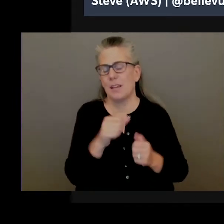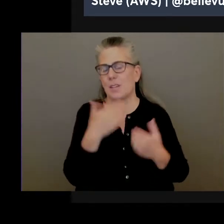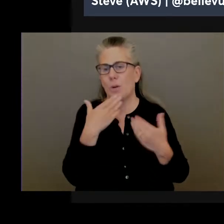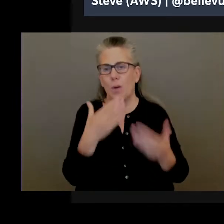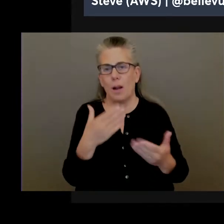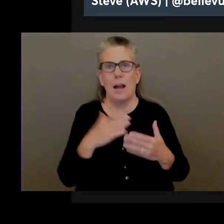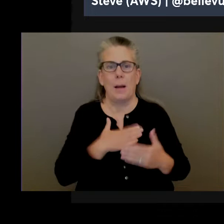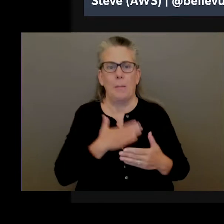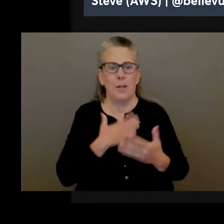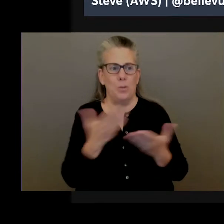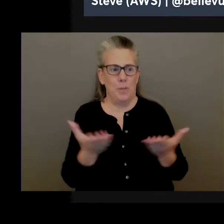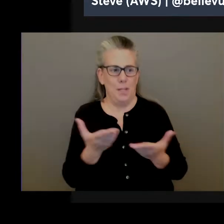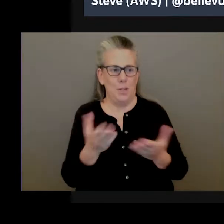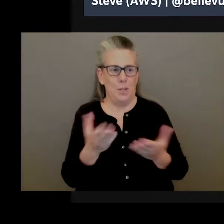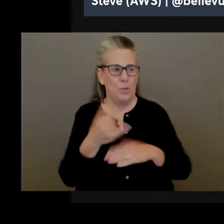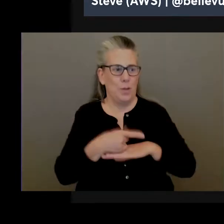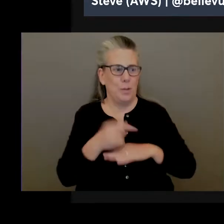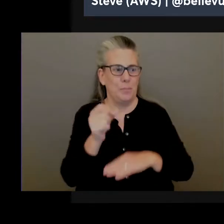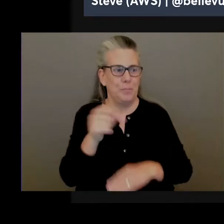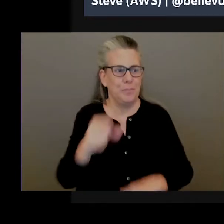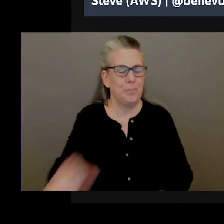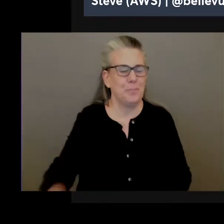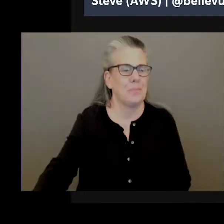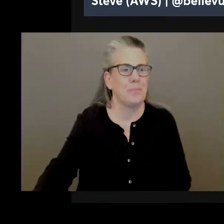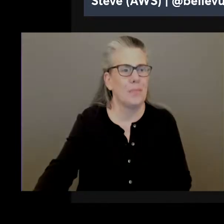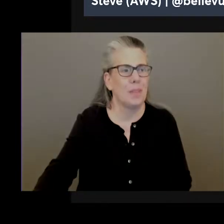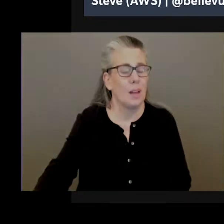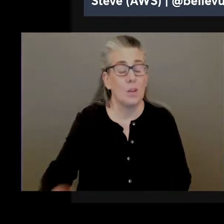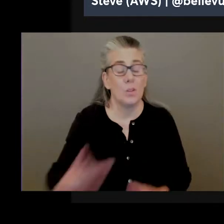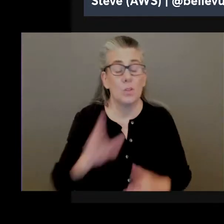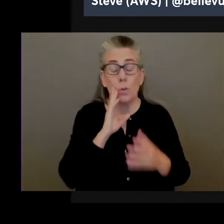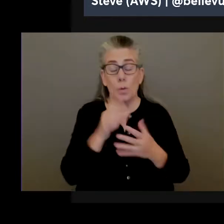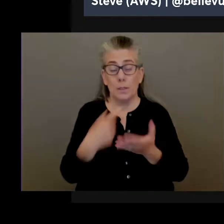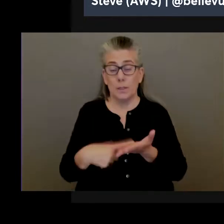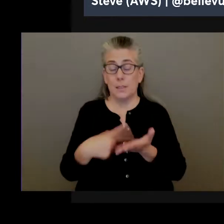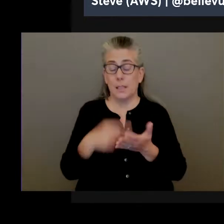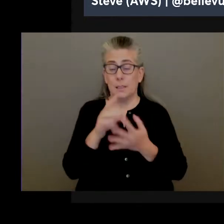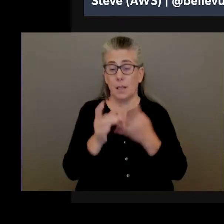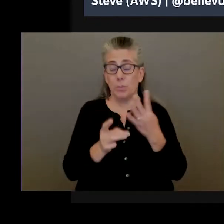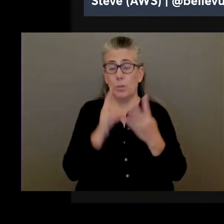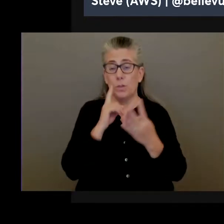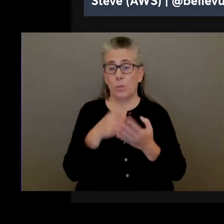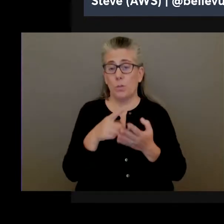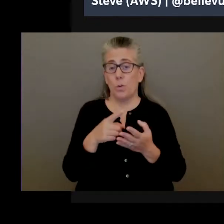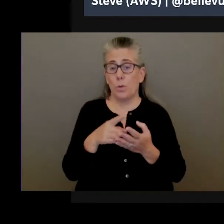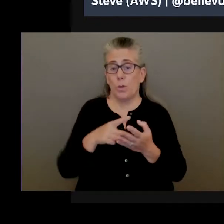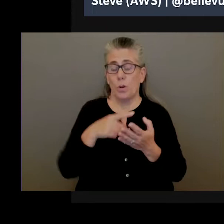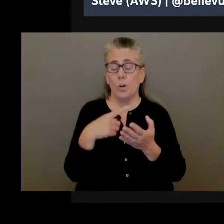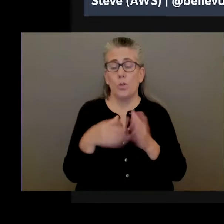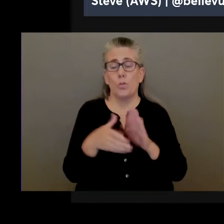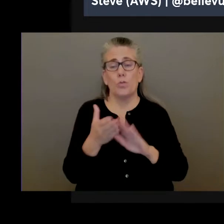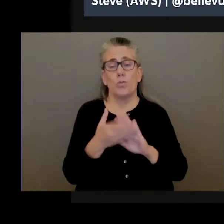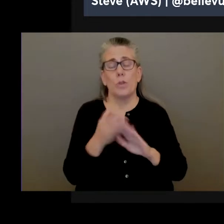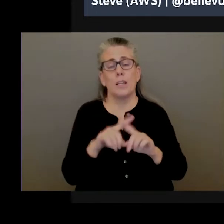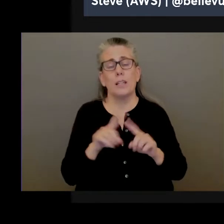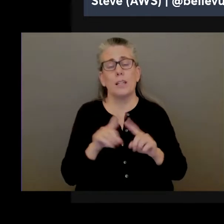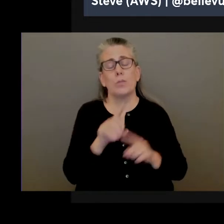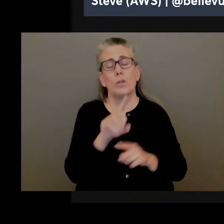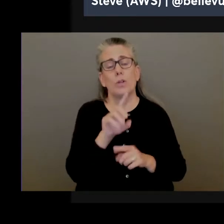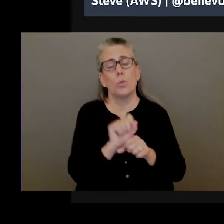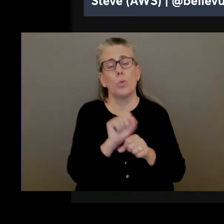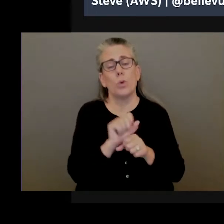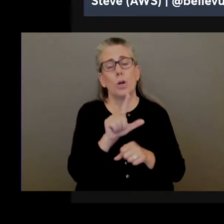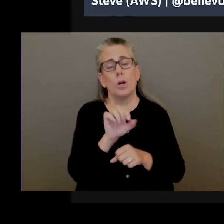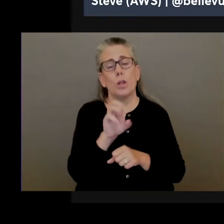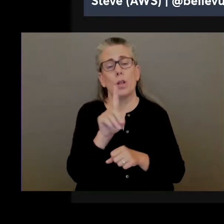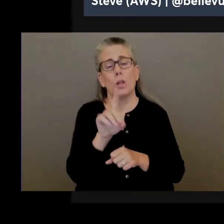All right, so we're here to talk about options for running different ML workloads on AWS. And I think before we dive into those